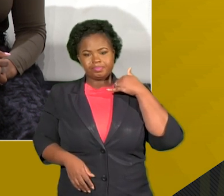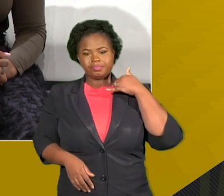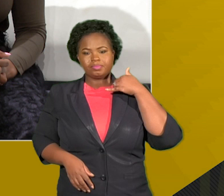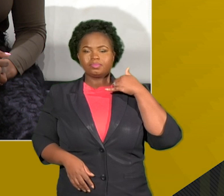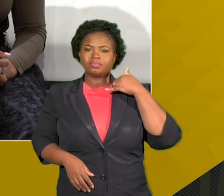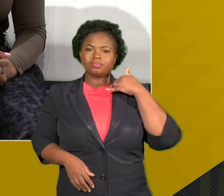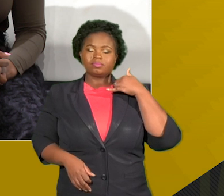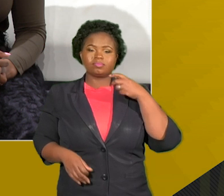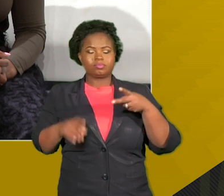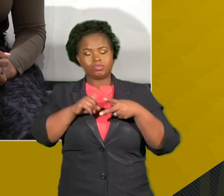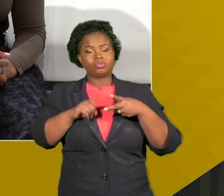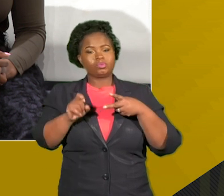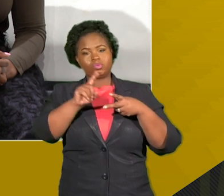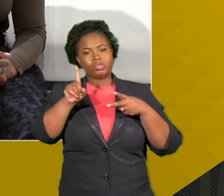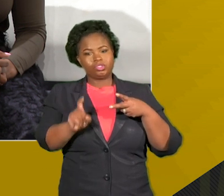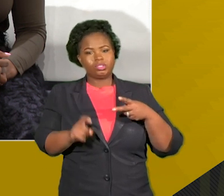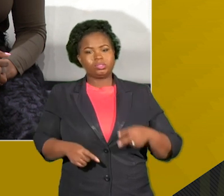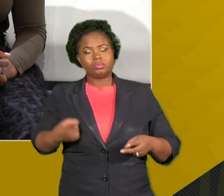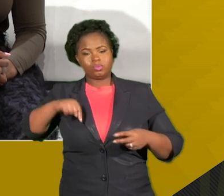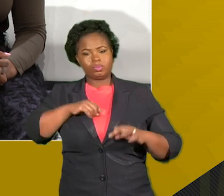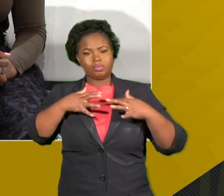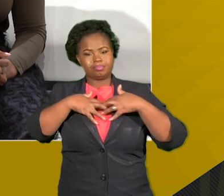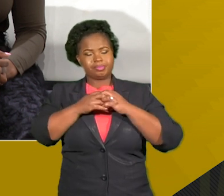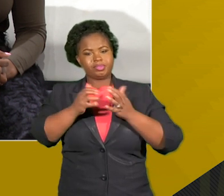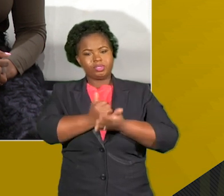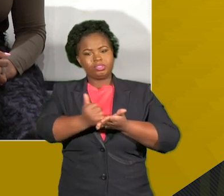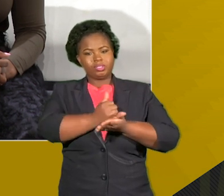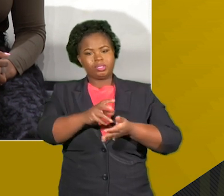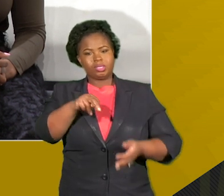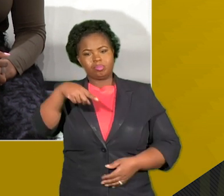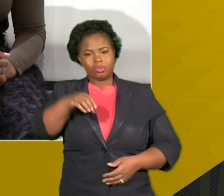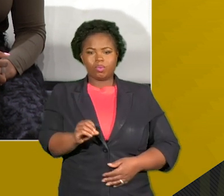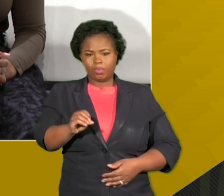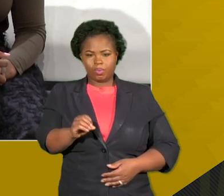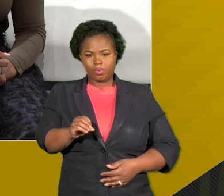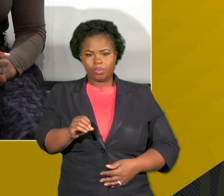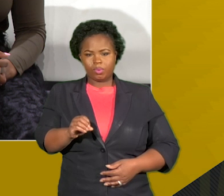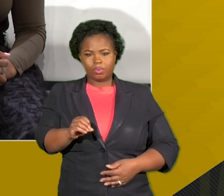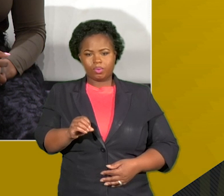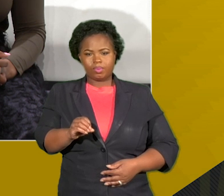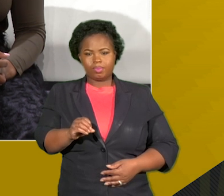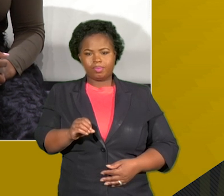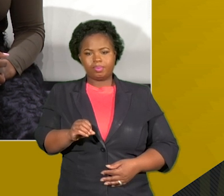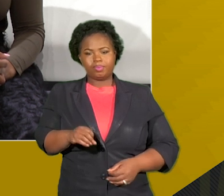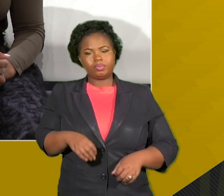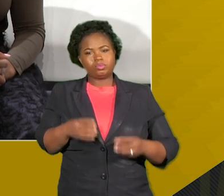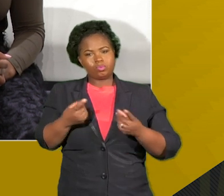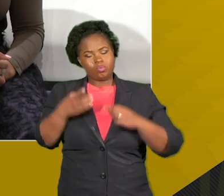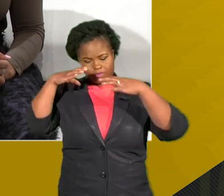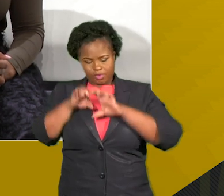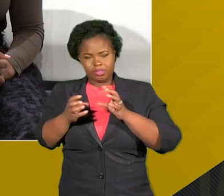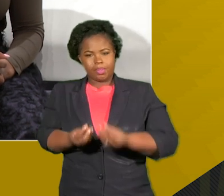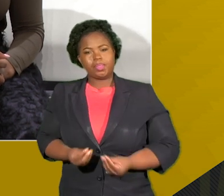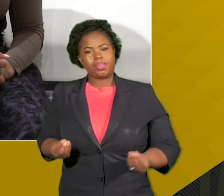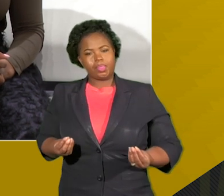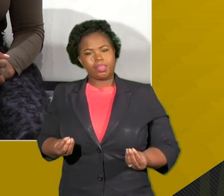Okay, now I have two questions. We registered a company, an NPO. We are dealing with small kids. Now,